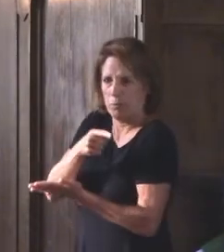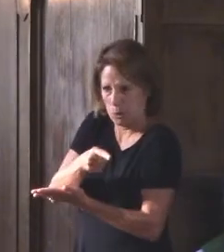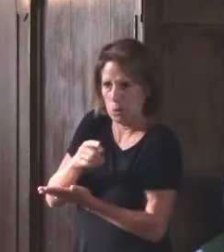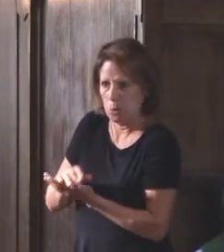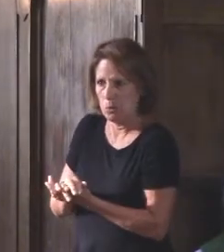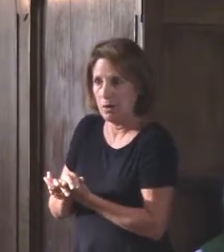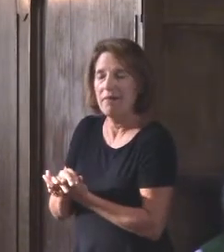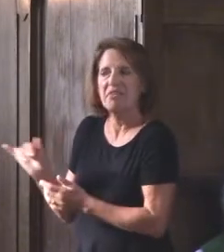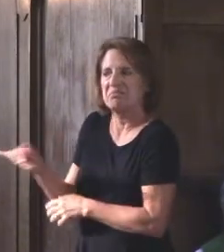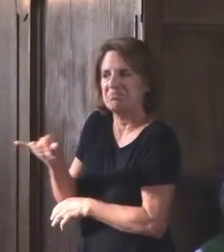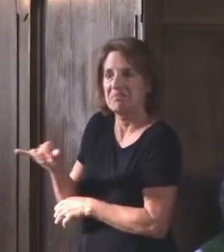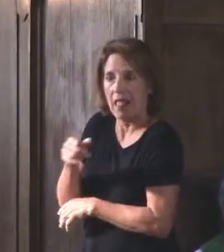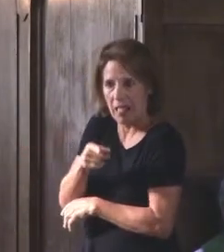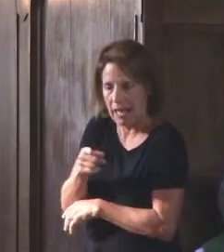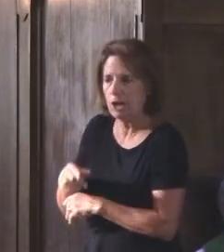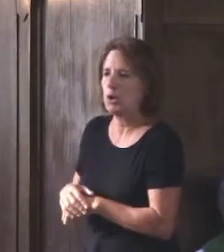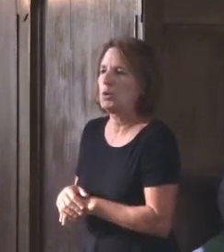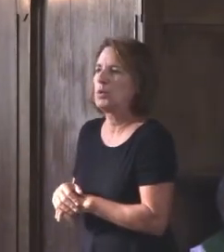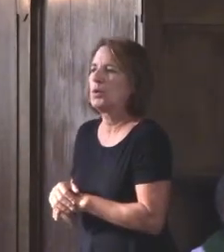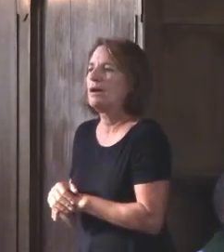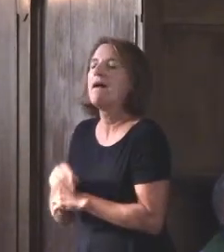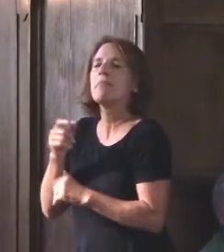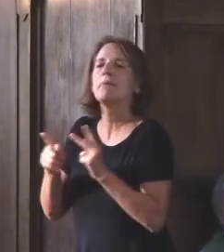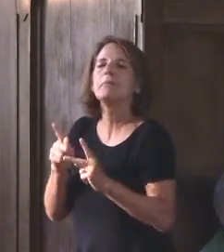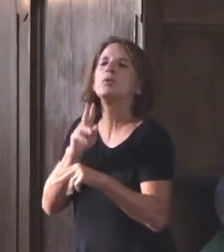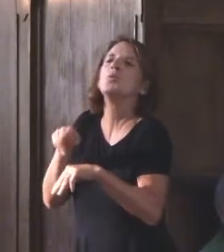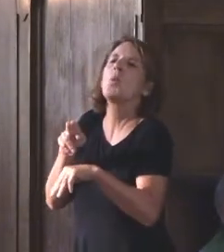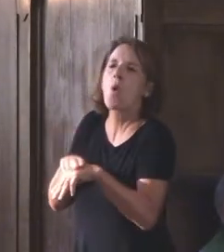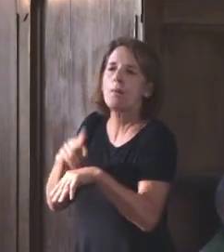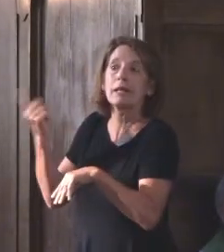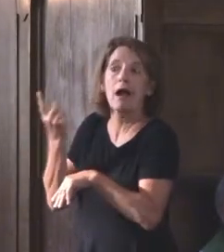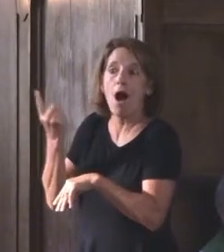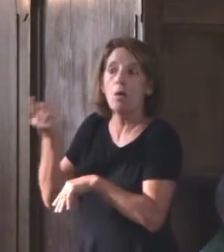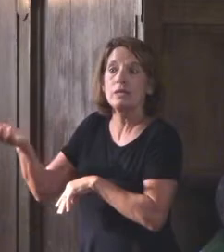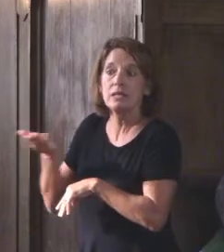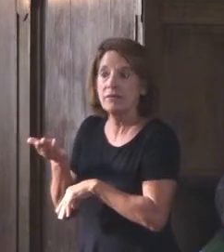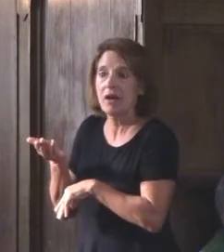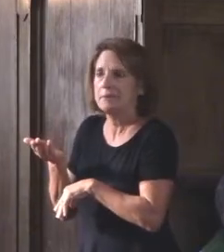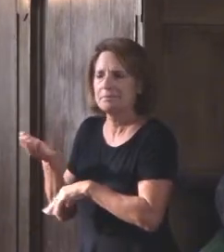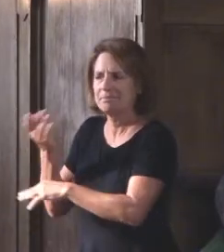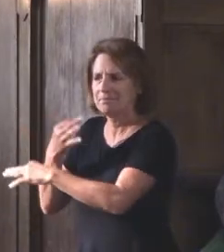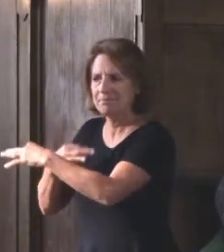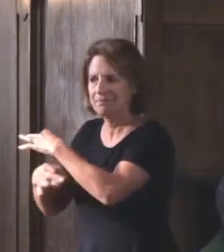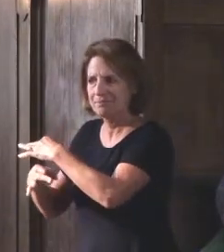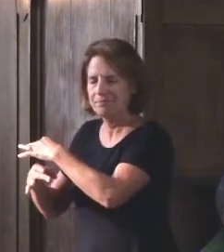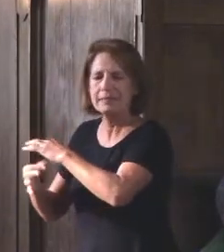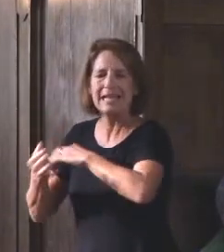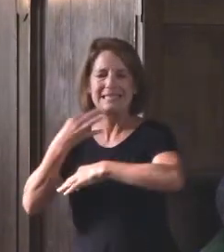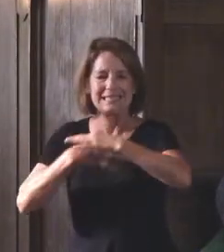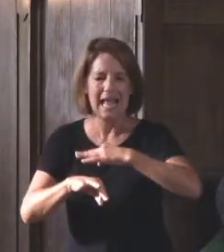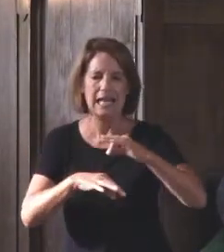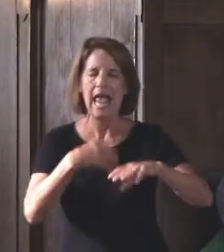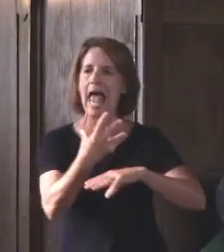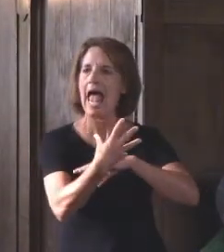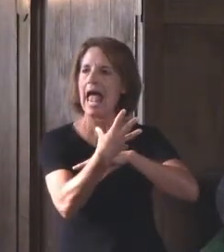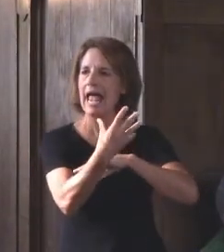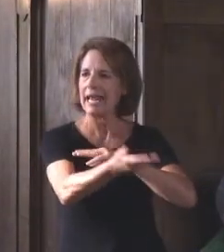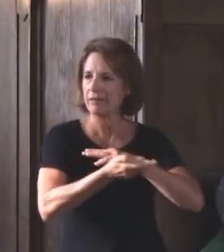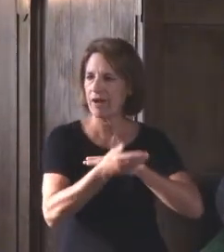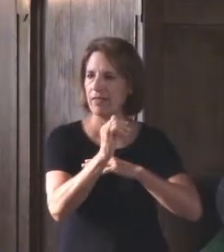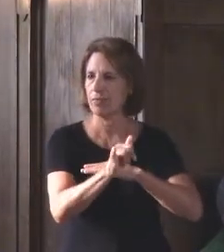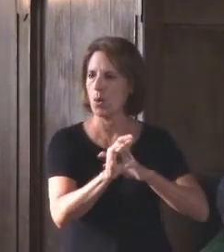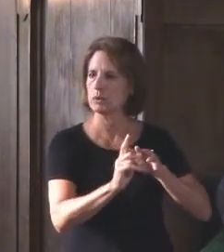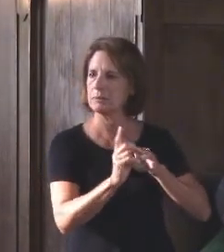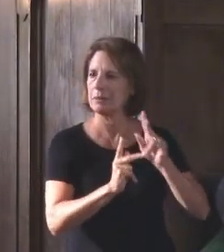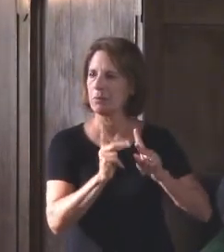you, the people you normally always invite, invite the excluded instead. The people always left